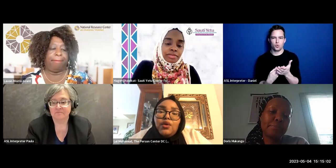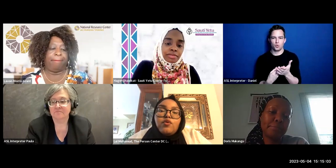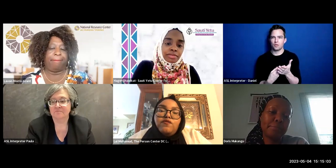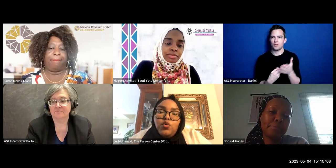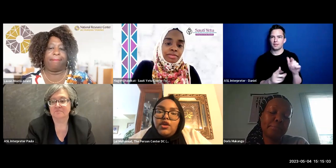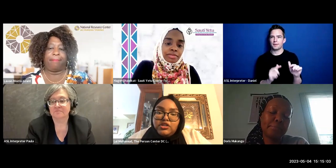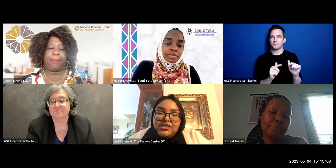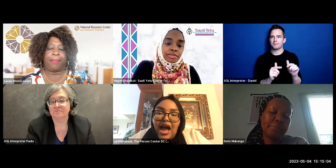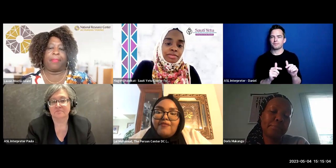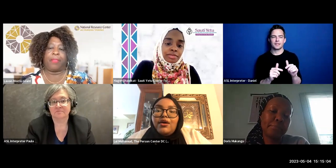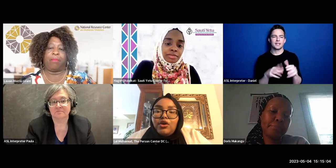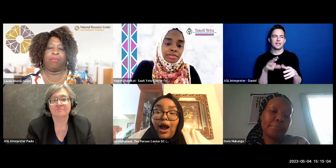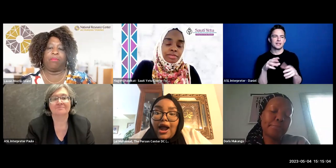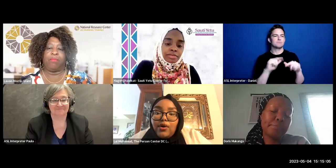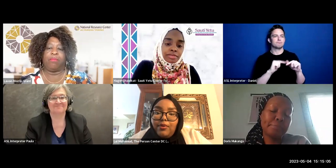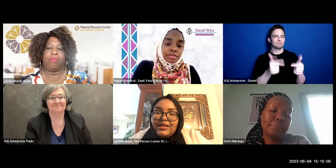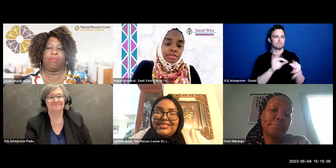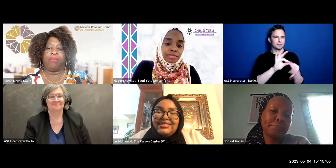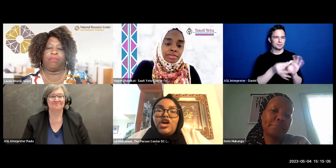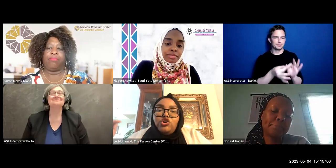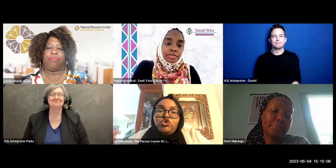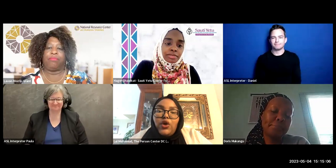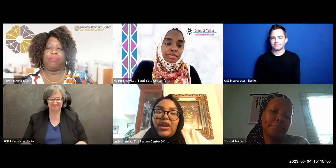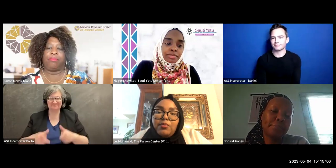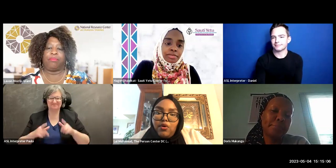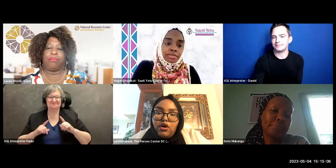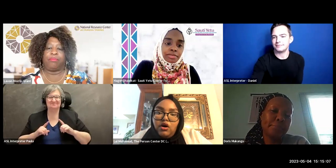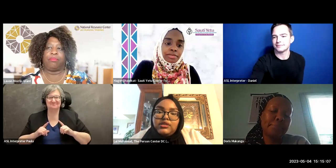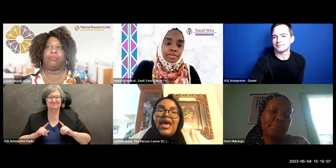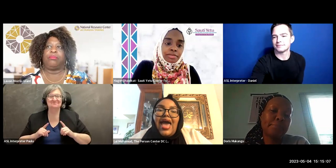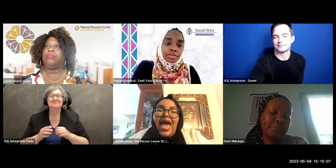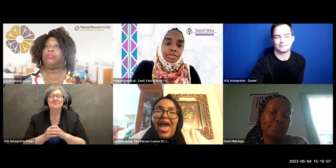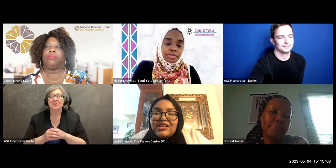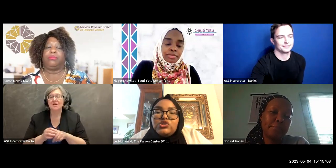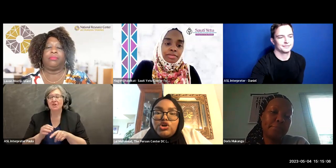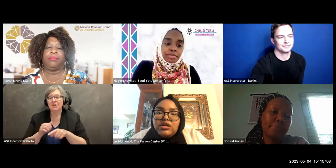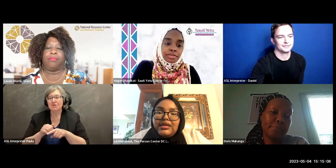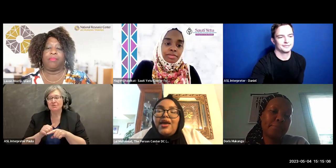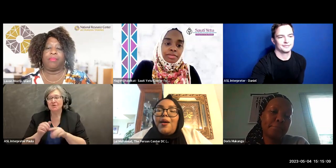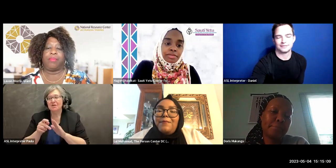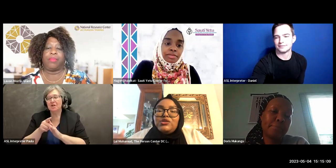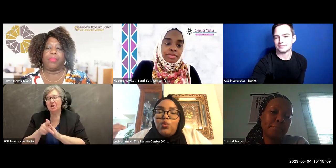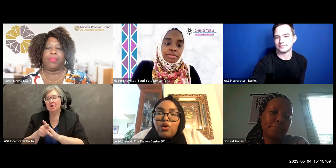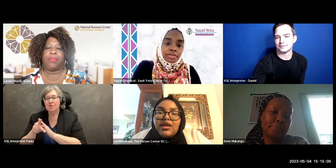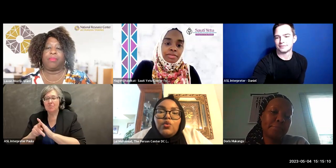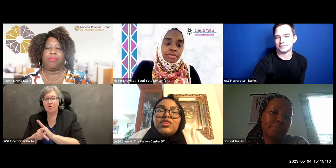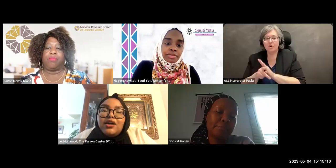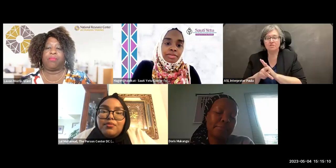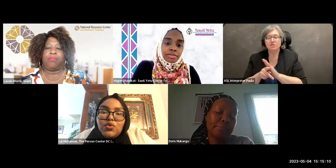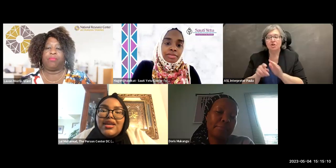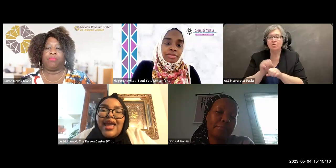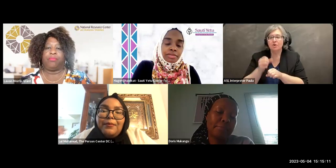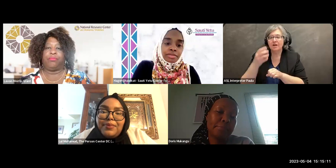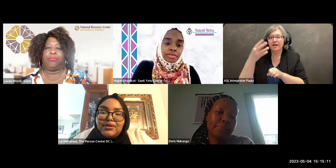Internally meaning reviewing your staff, your hiring practices, your training protocols. Externally, means working with